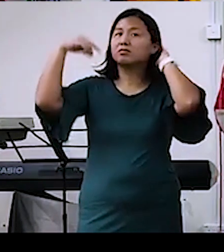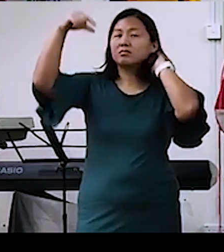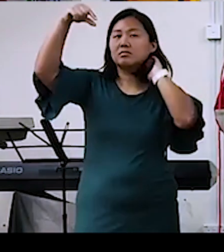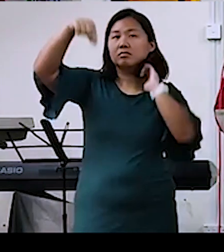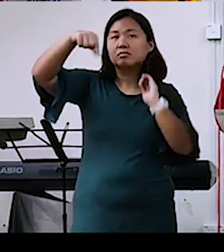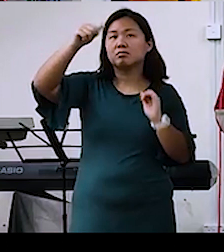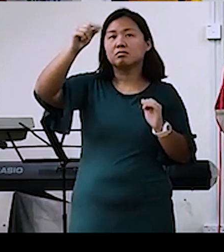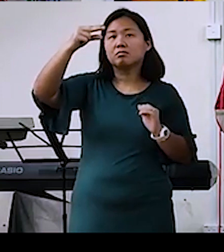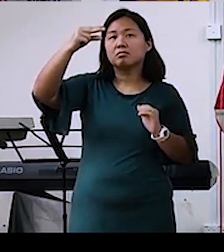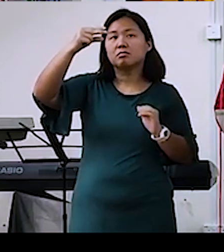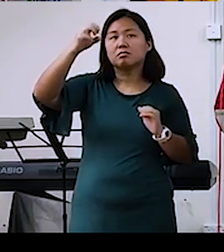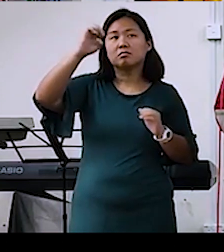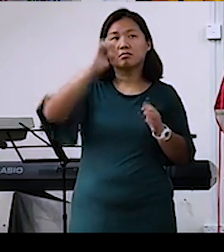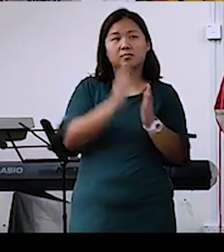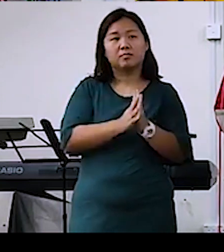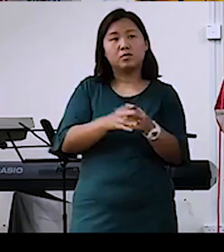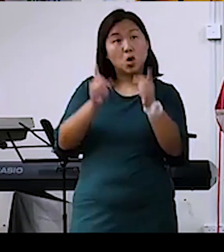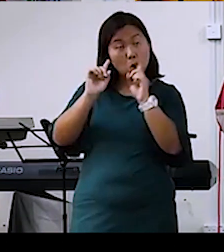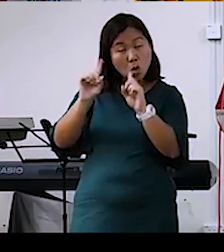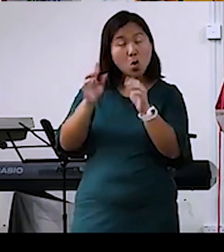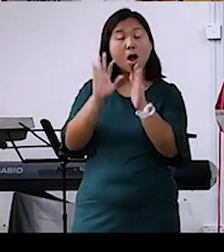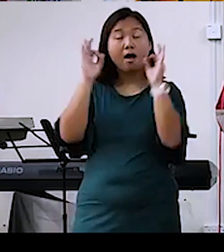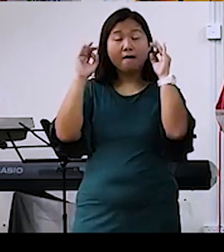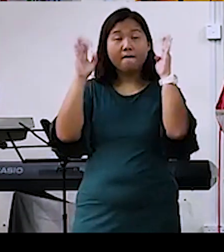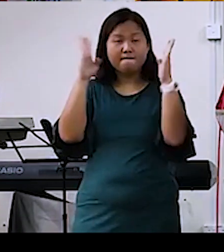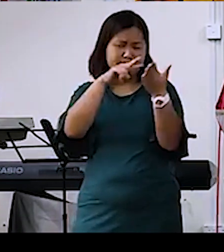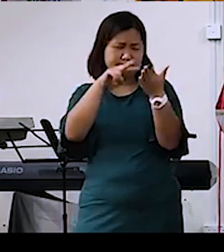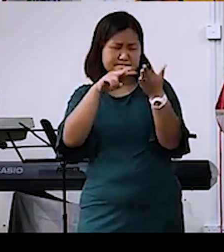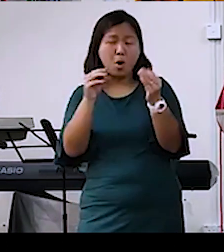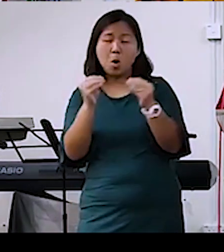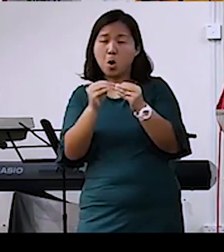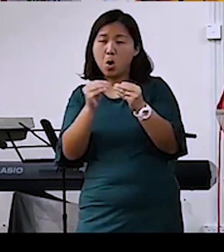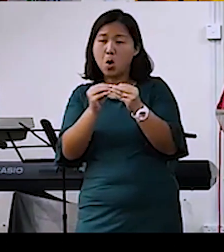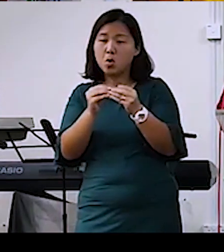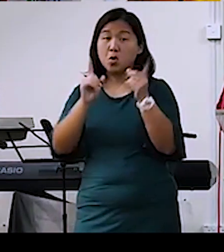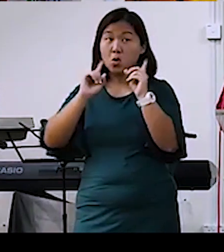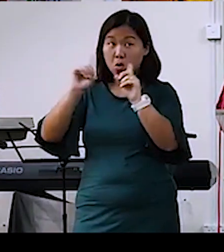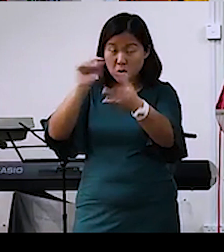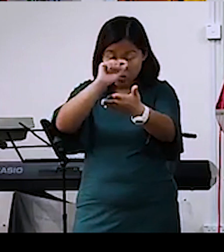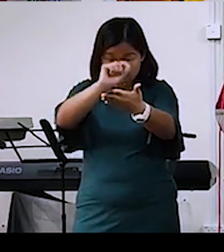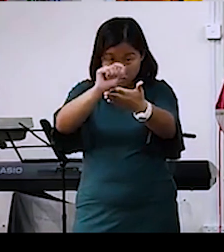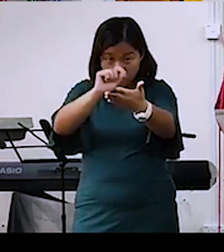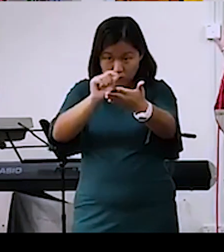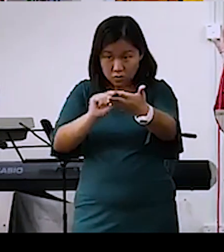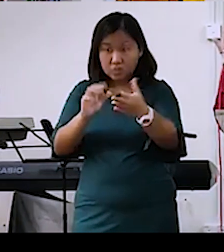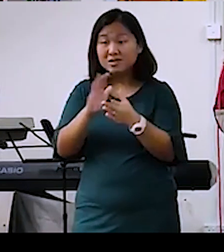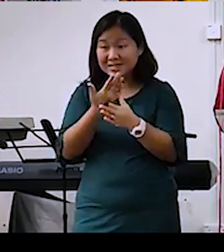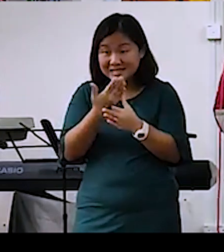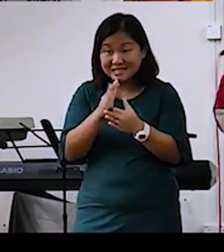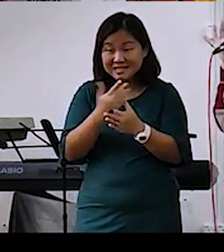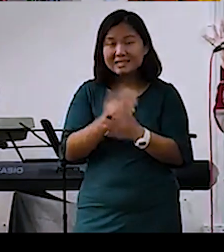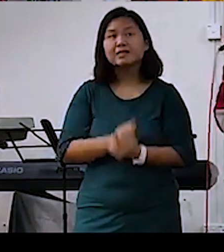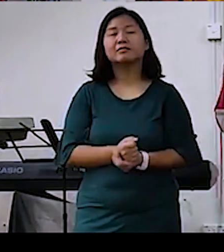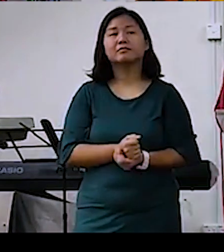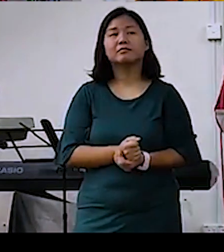but Facebook page. Please go there, do yourself a favor as you study this chapter, and also go to my notes. Okay, it will be shared soon. One